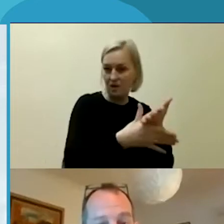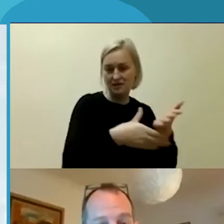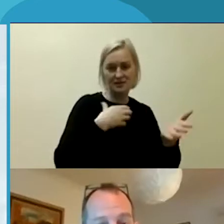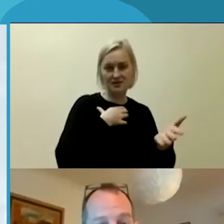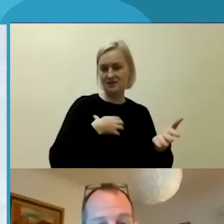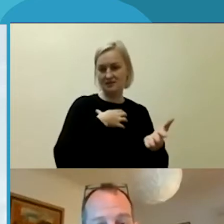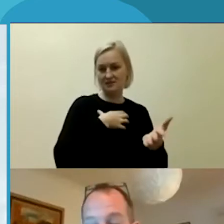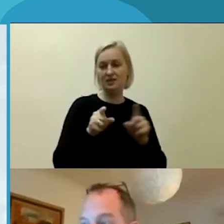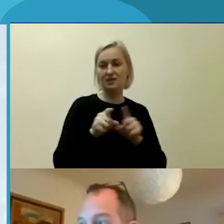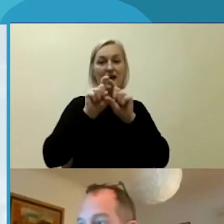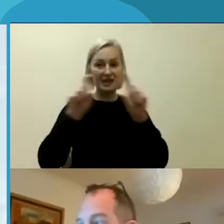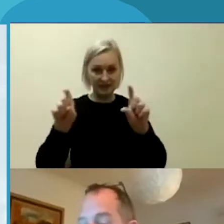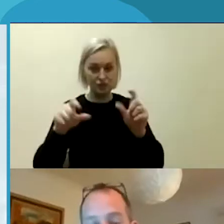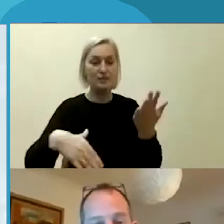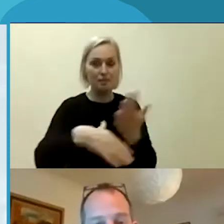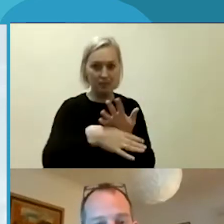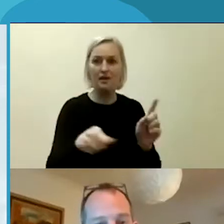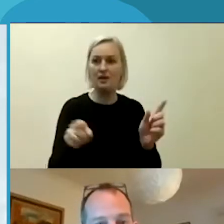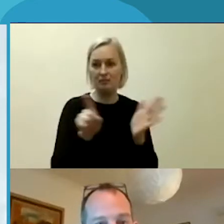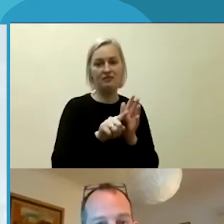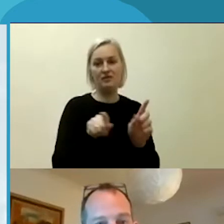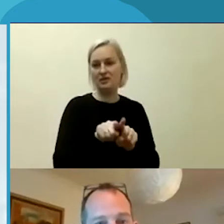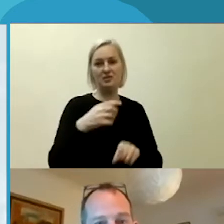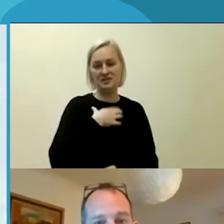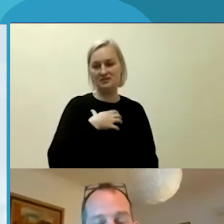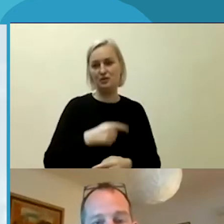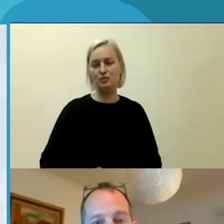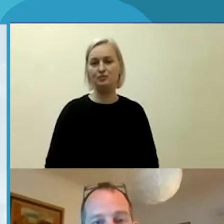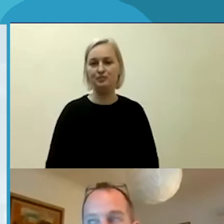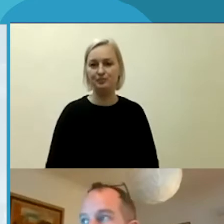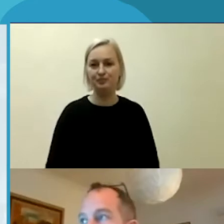And so that's something that I would like to stress. So